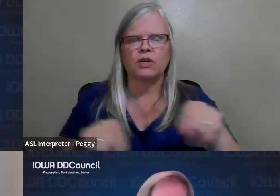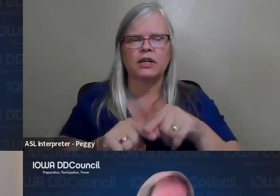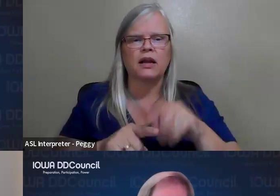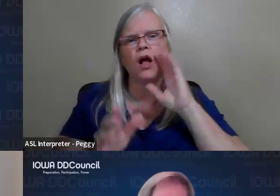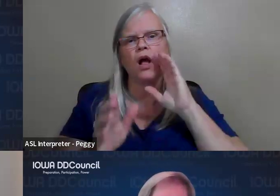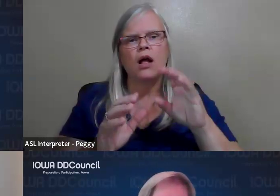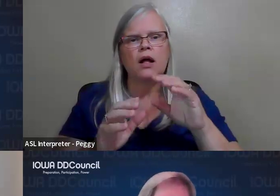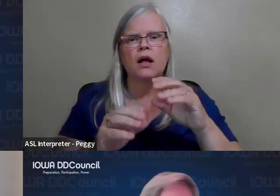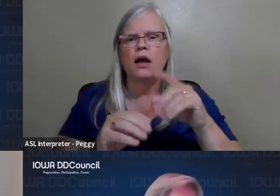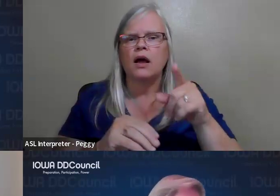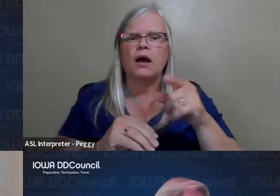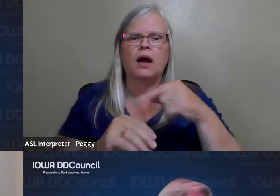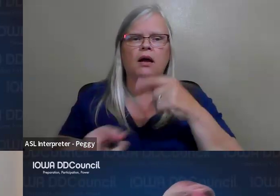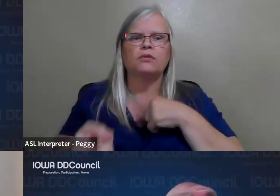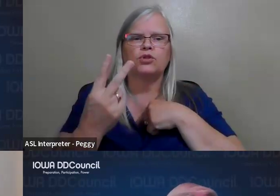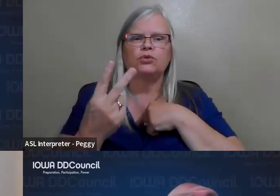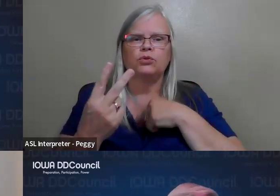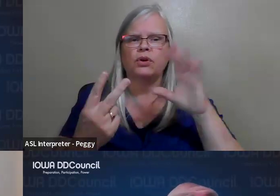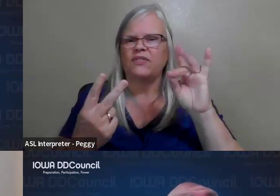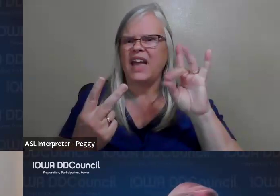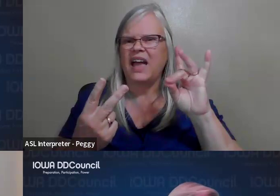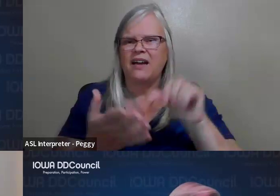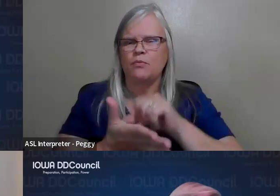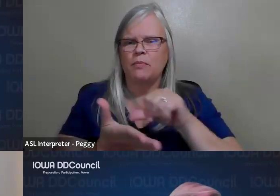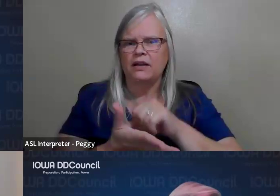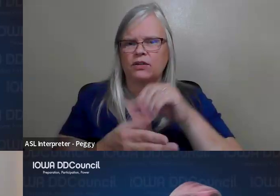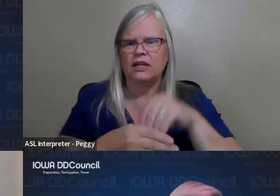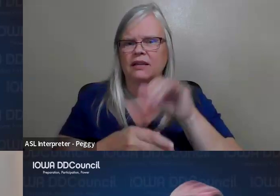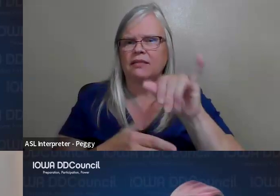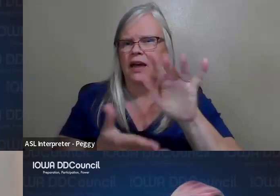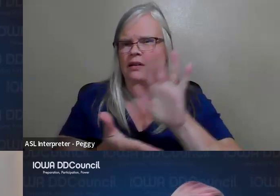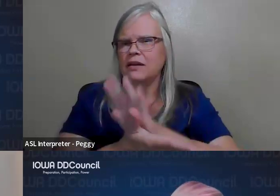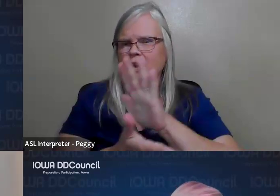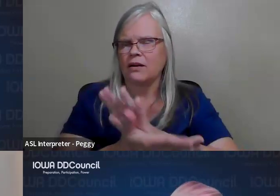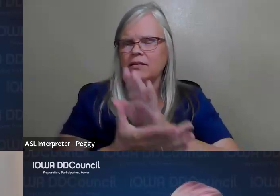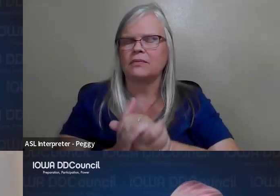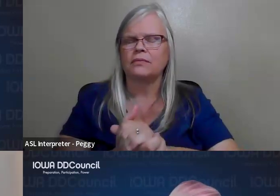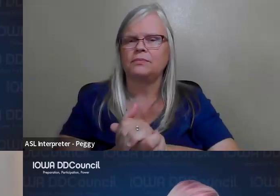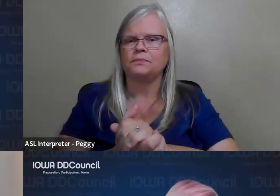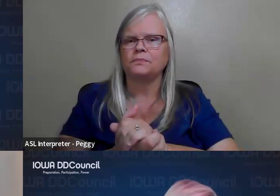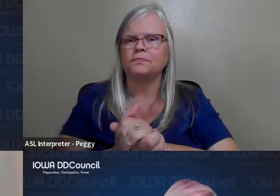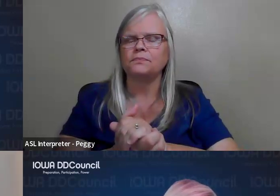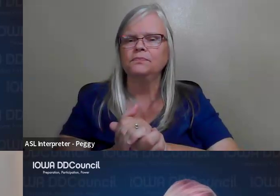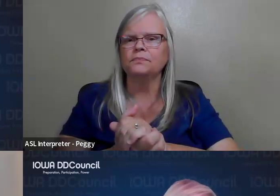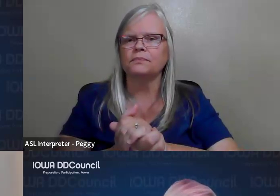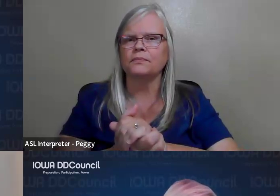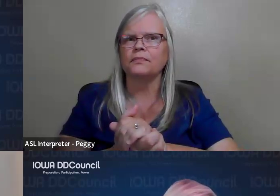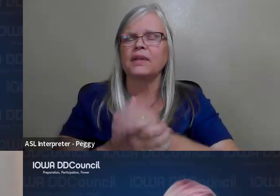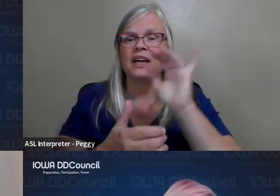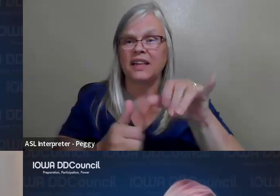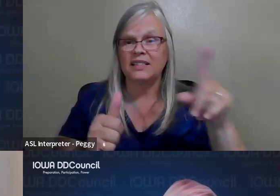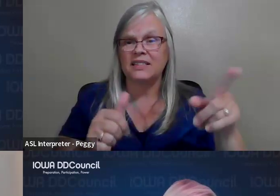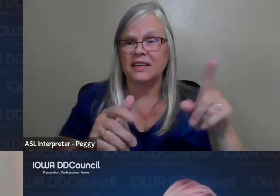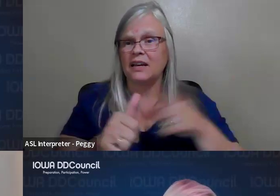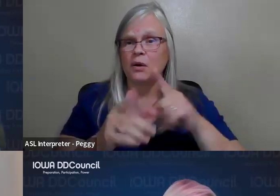screenshots of 2 of the 8 pages, I think it is, that's in that document. But it is kind of the beginning